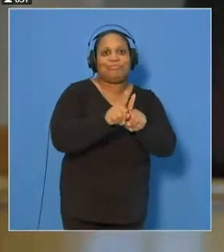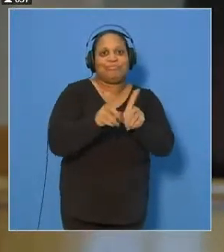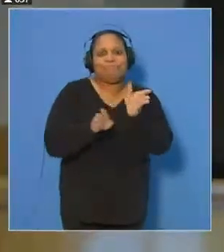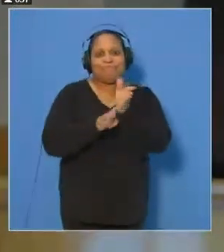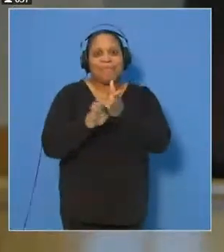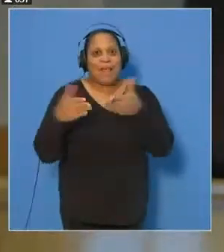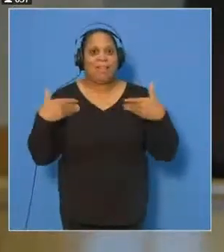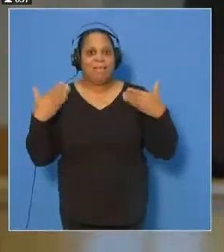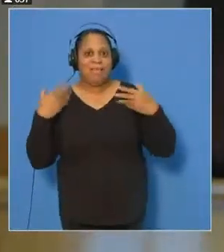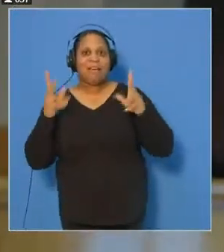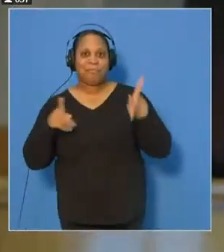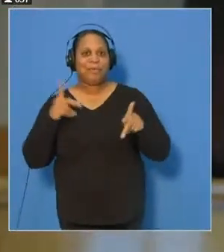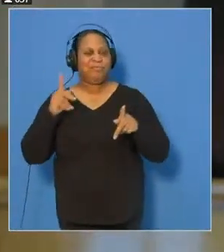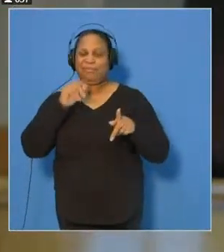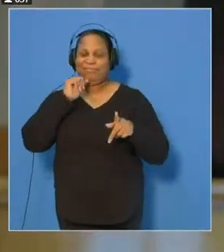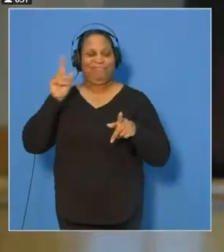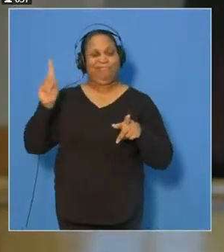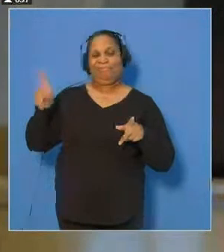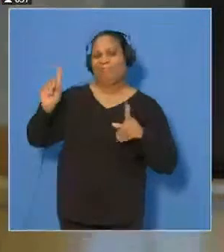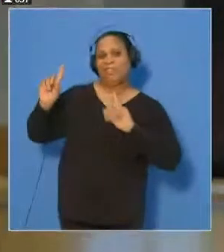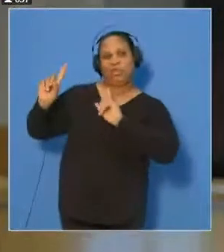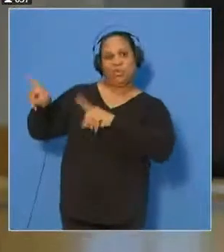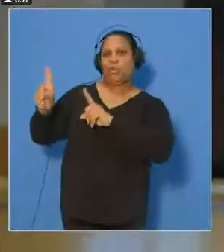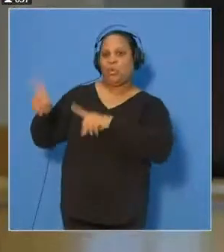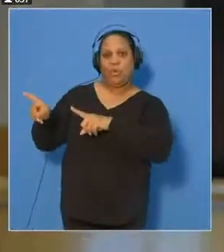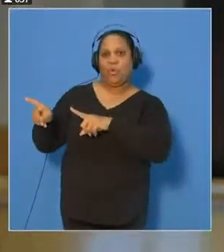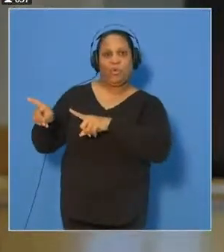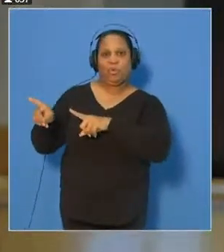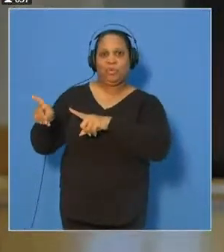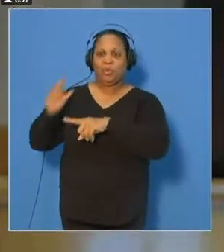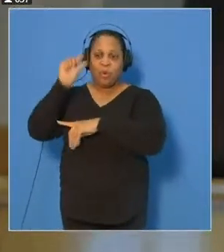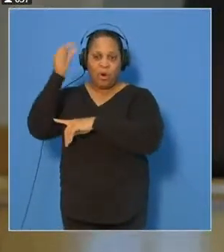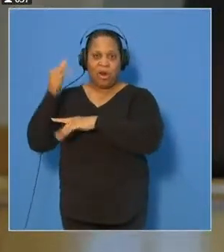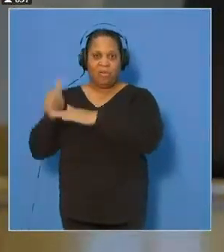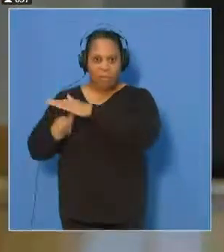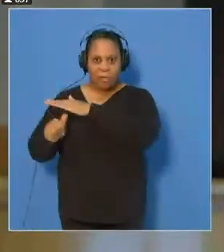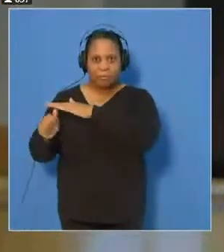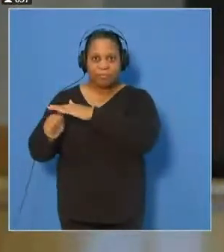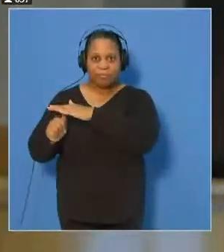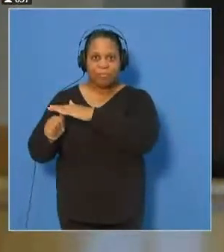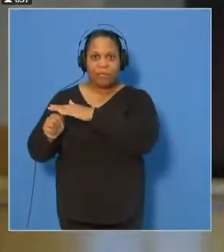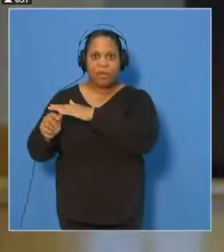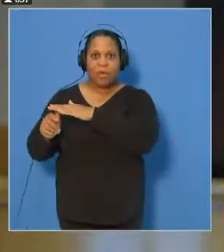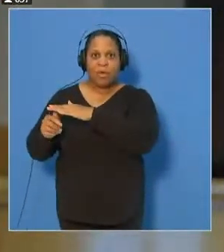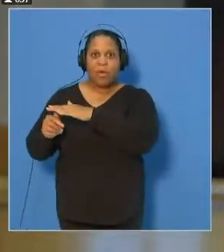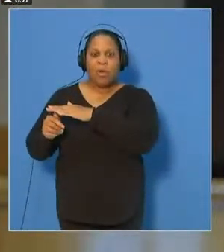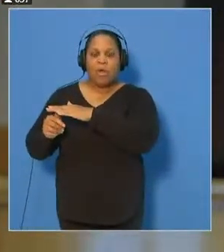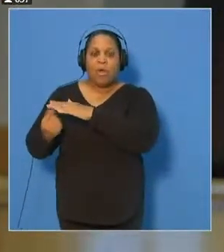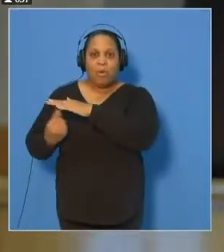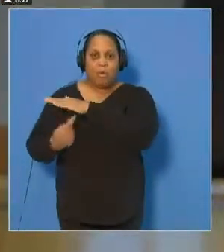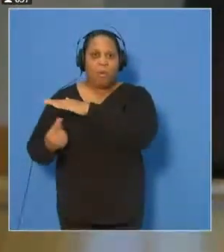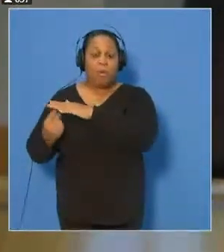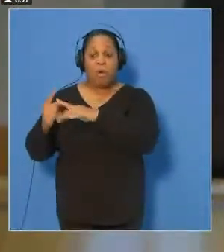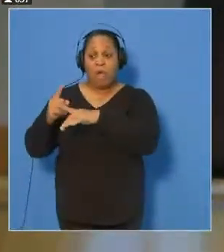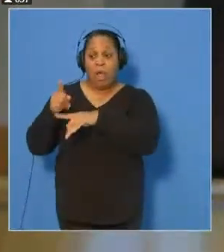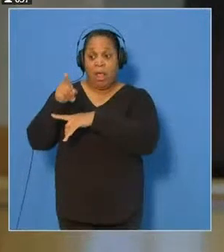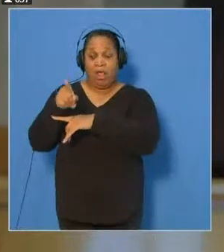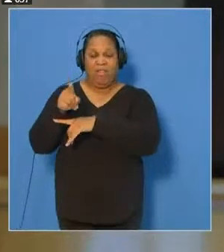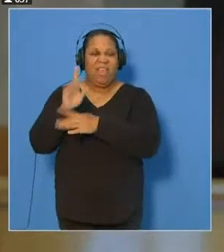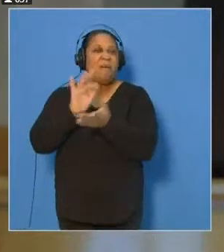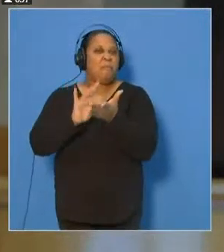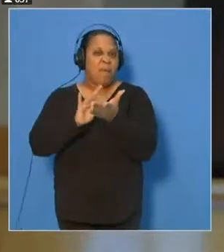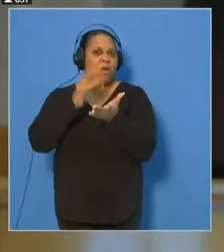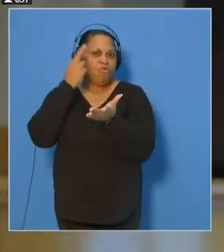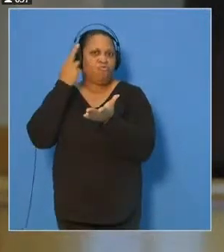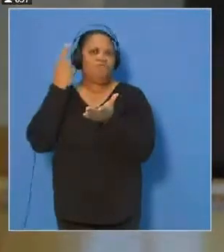not be required to quarantine in a government facility. And secondly, if the person is able to satisfy that they have, for medical